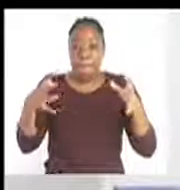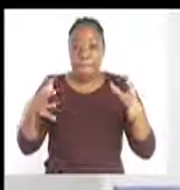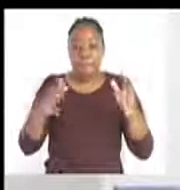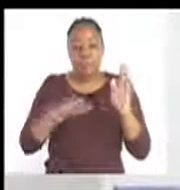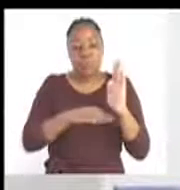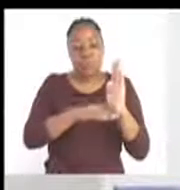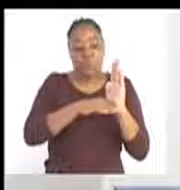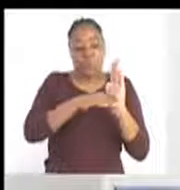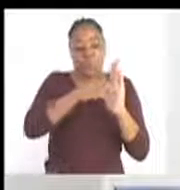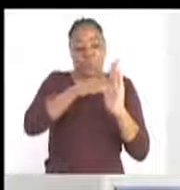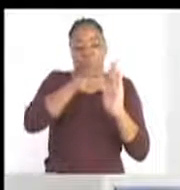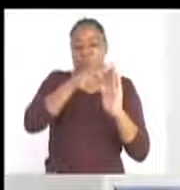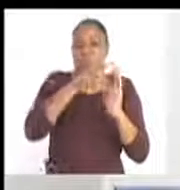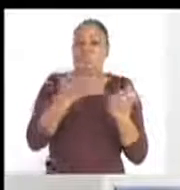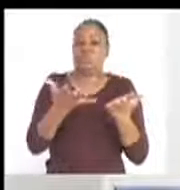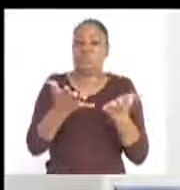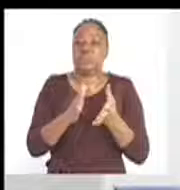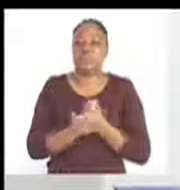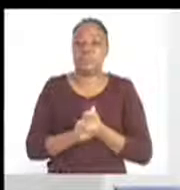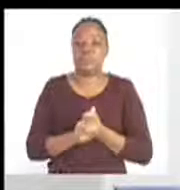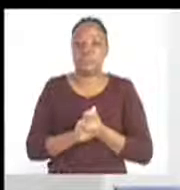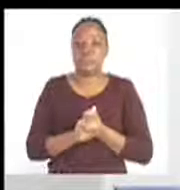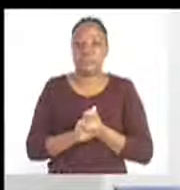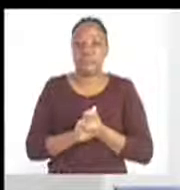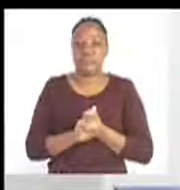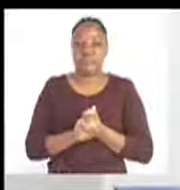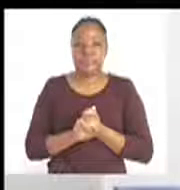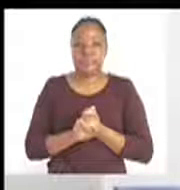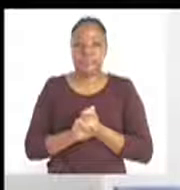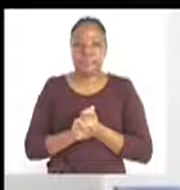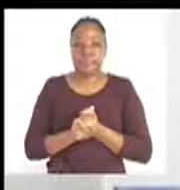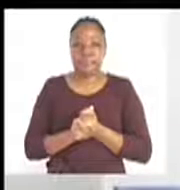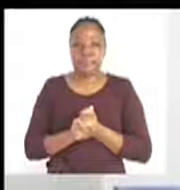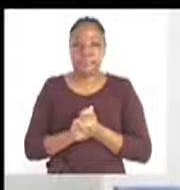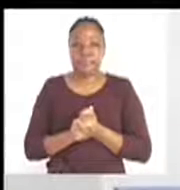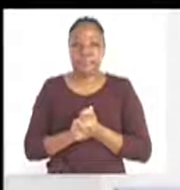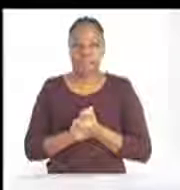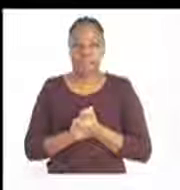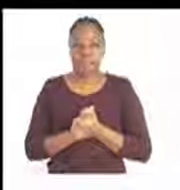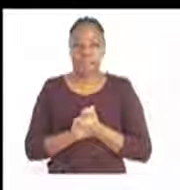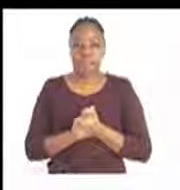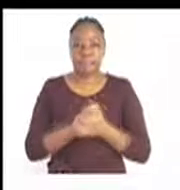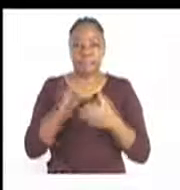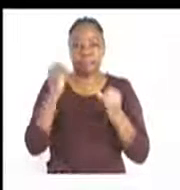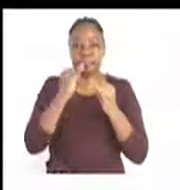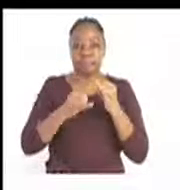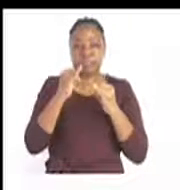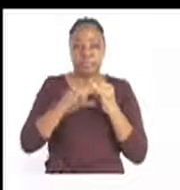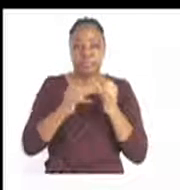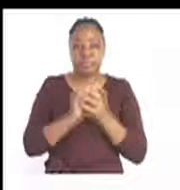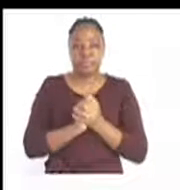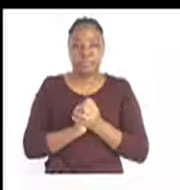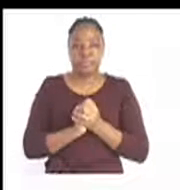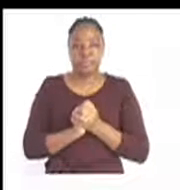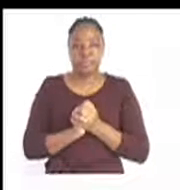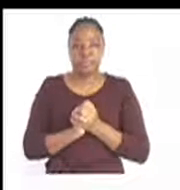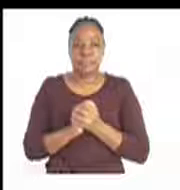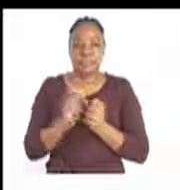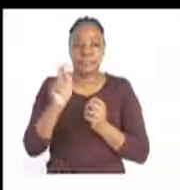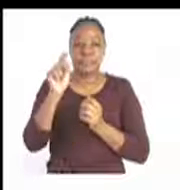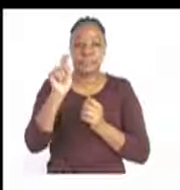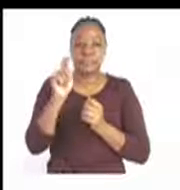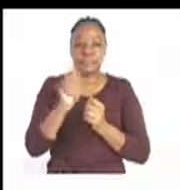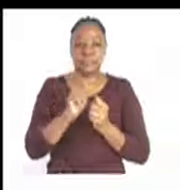your answer as well. Do you agree? Yes. And the last one. Let's read the last one. It says,